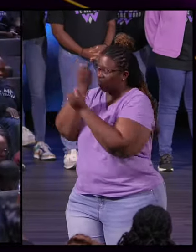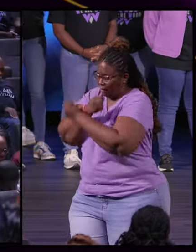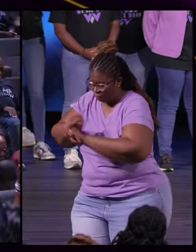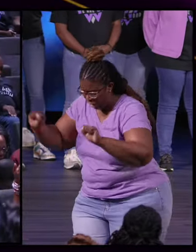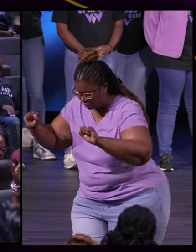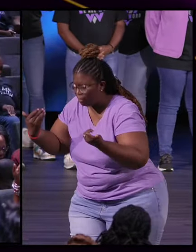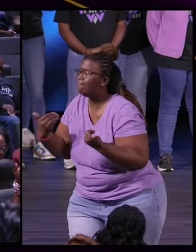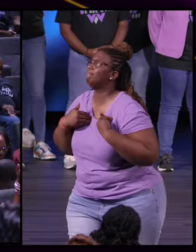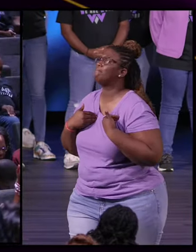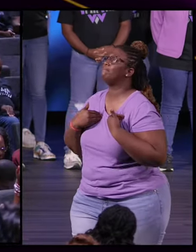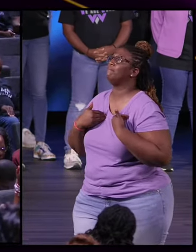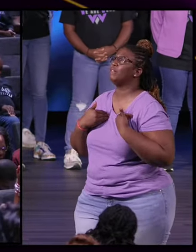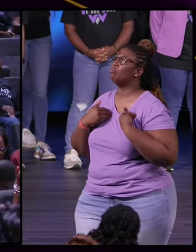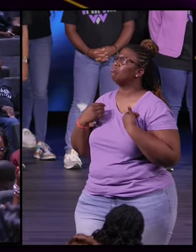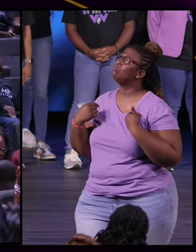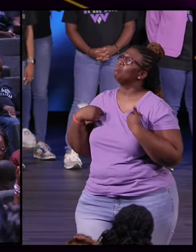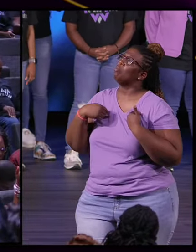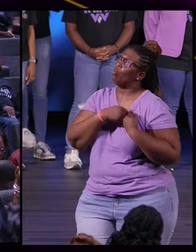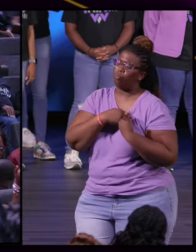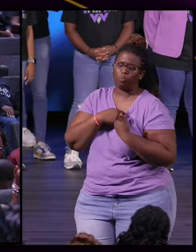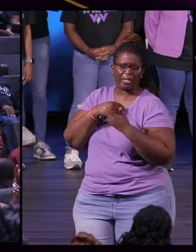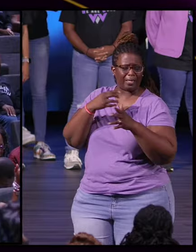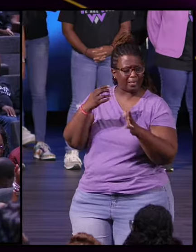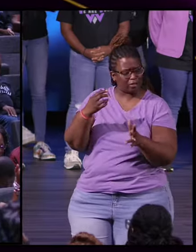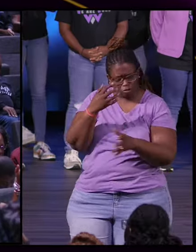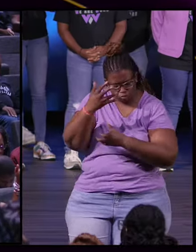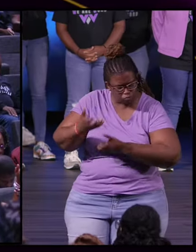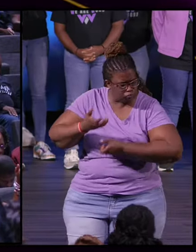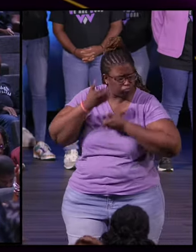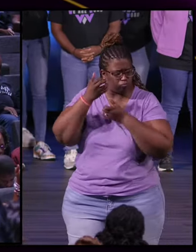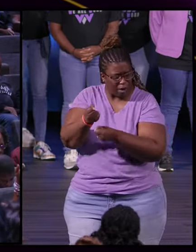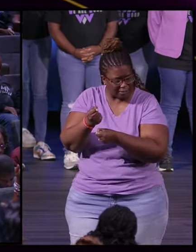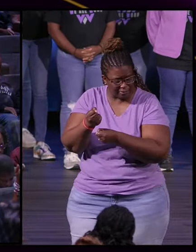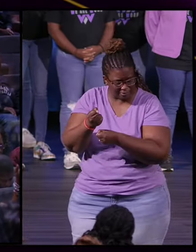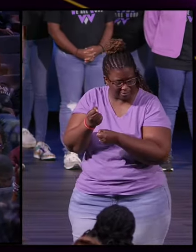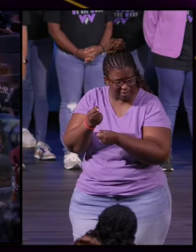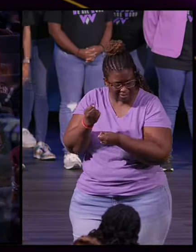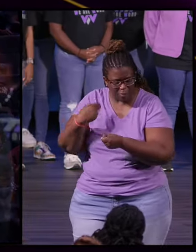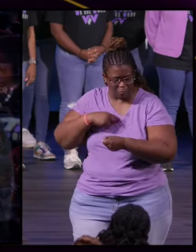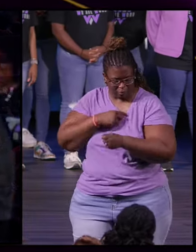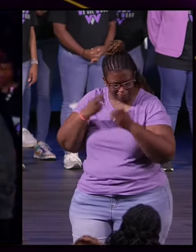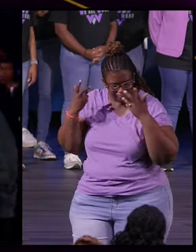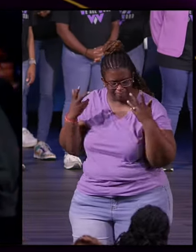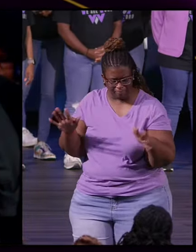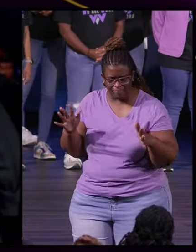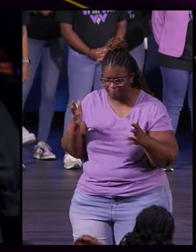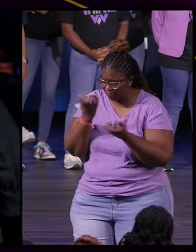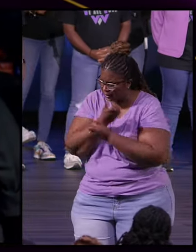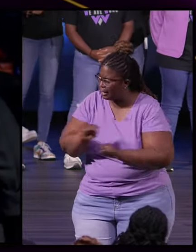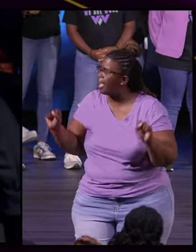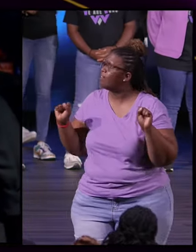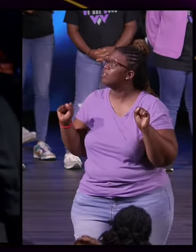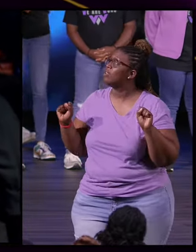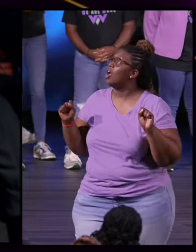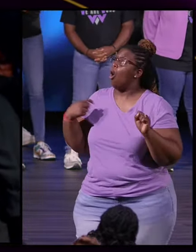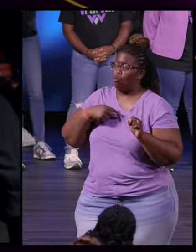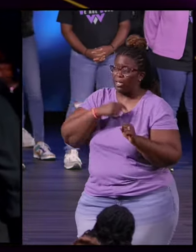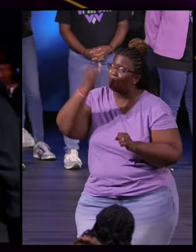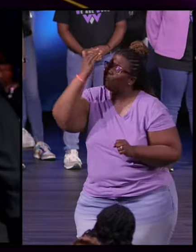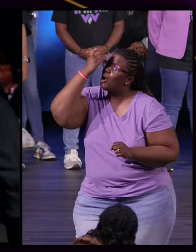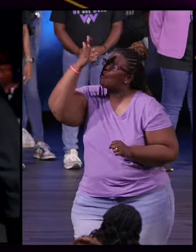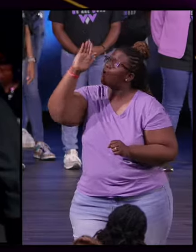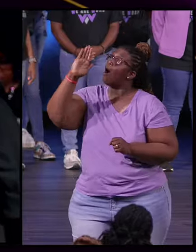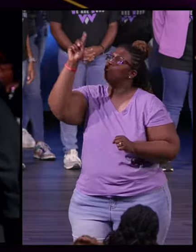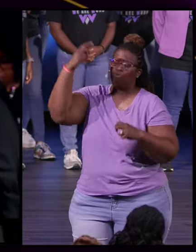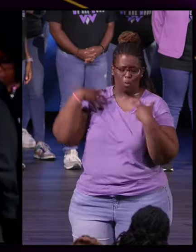God, through that confession that we are holding fast to, God. We know that we have healing, God, in you. And we know that we